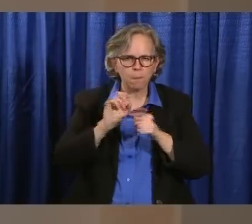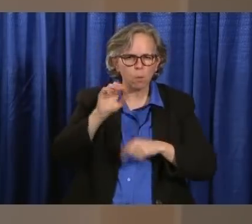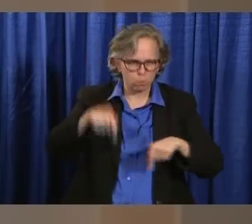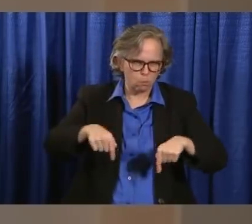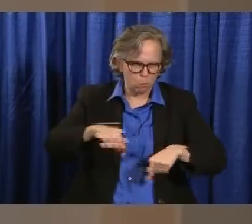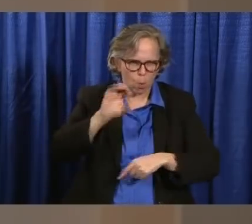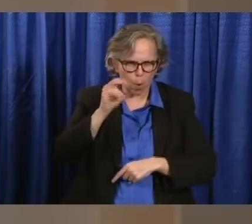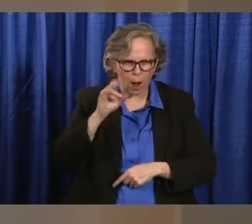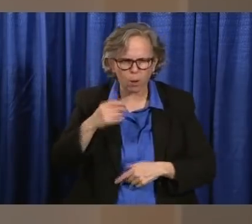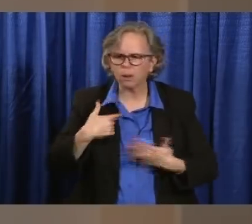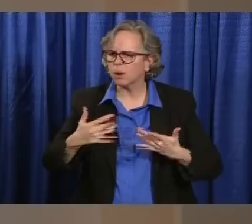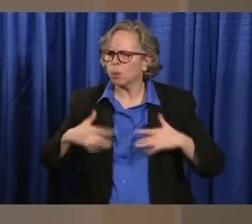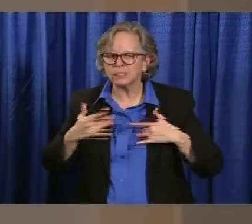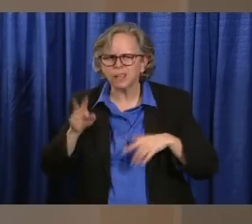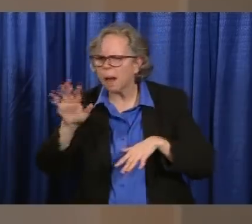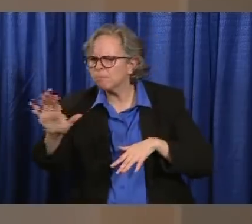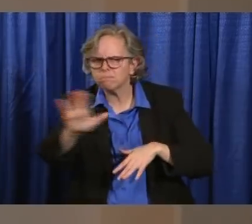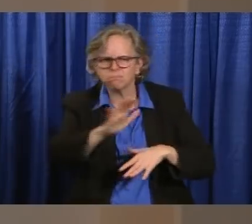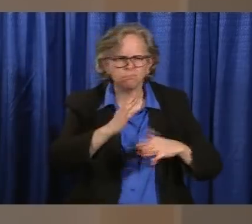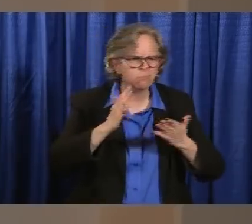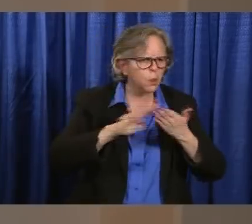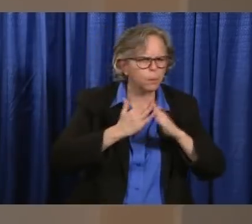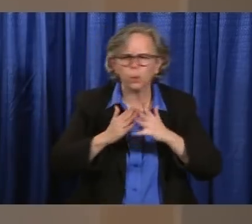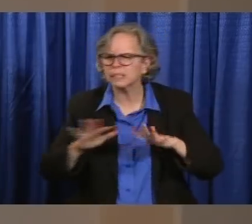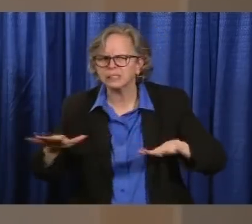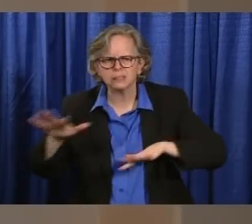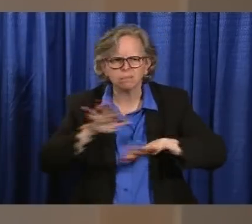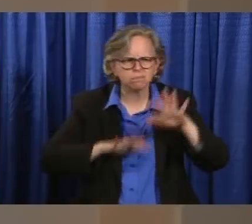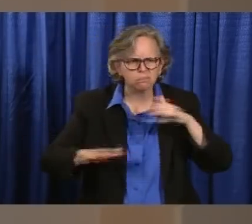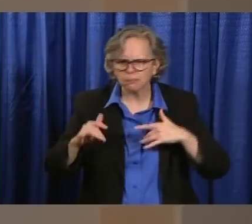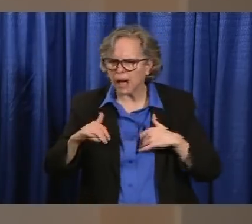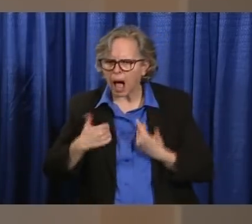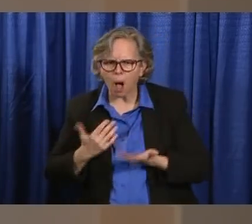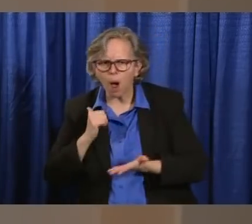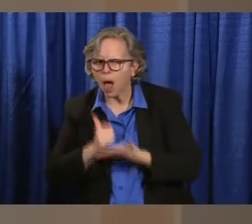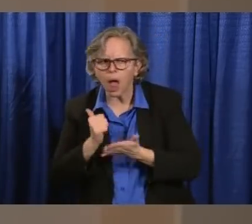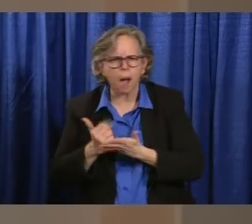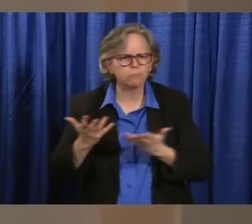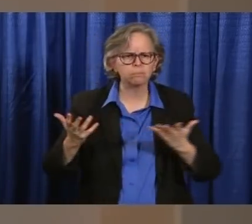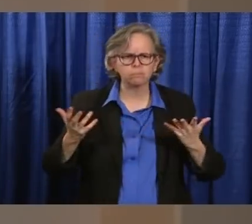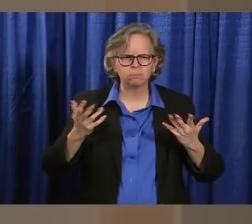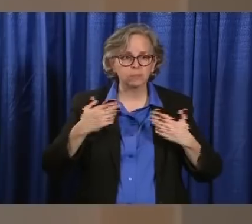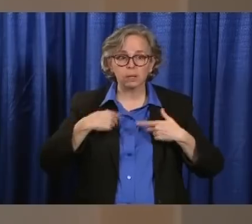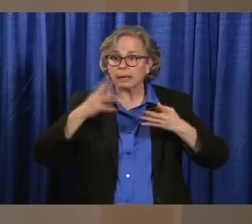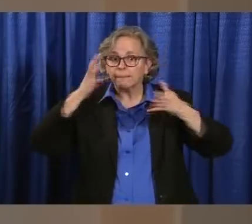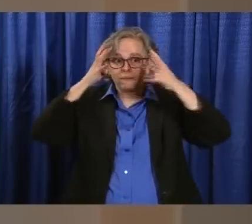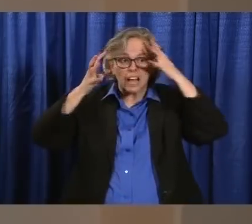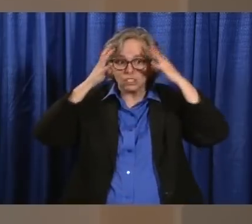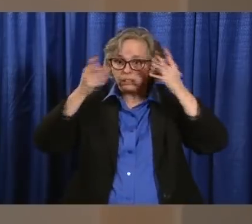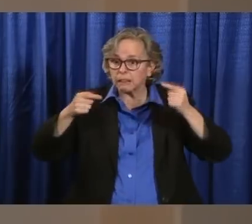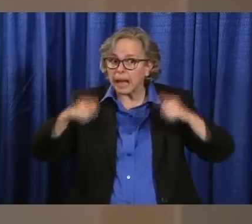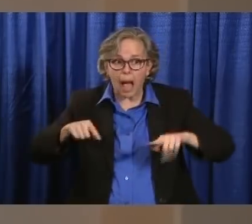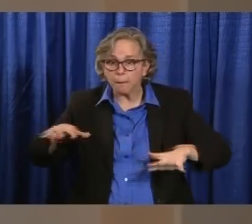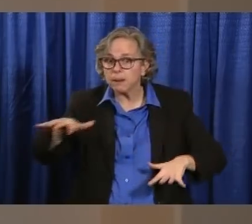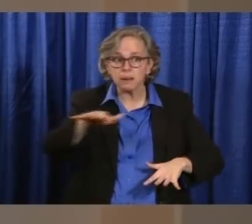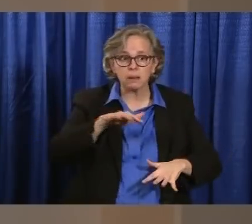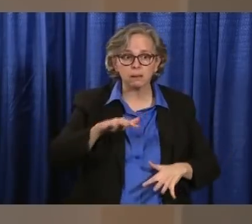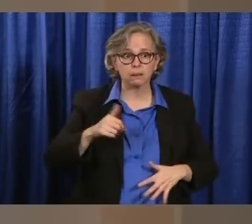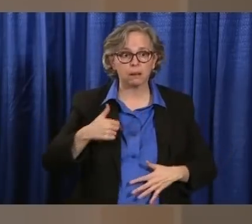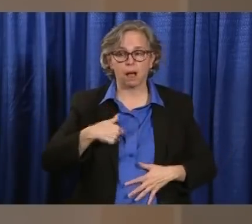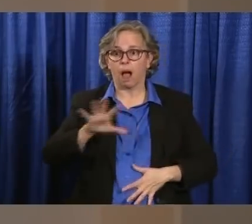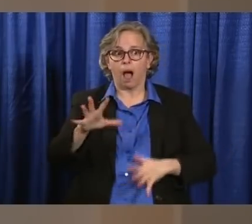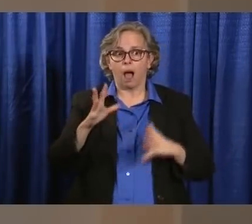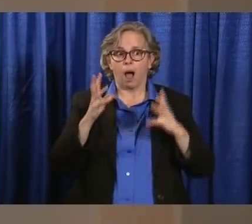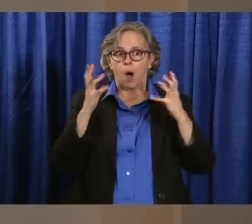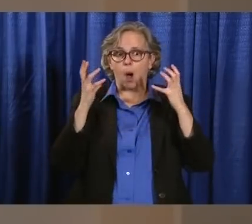the struggles and the innovations that they're going through. I was frankly just amazed at the creativeness and the ingenuity